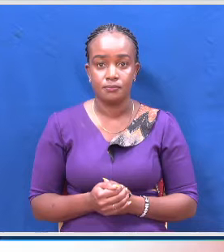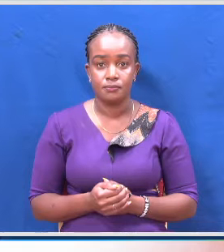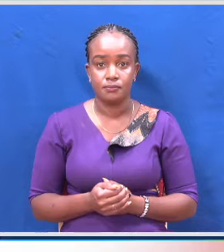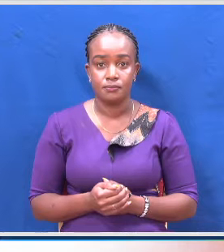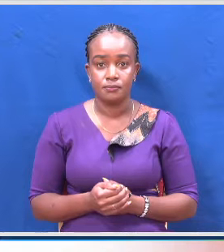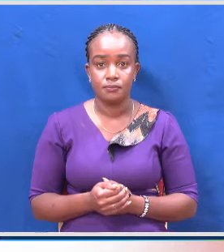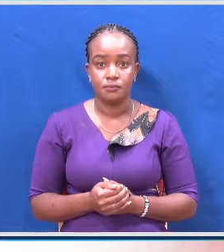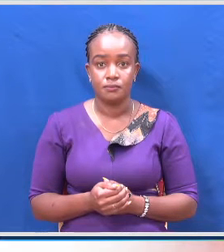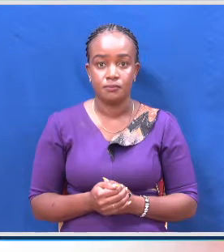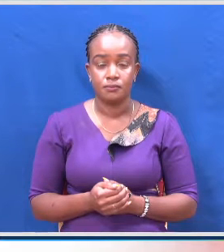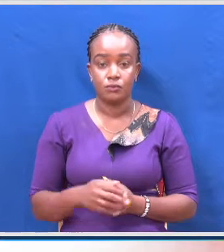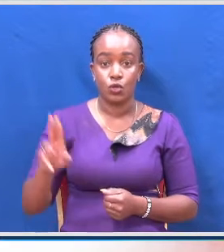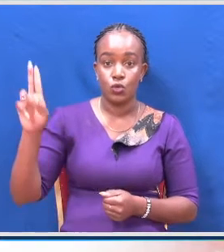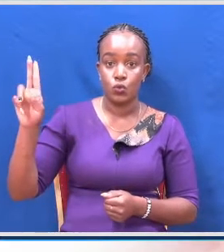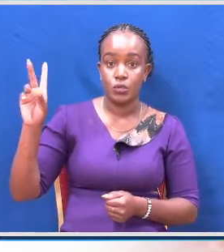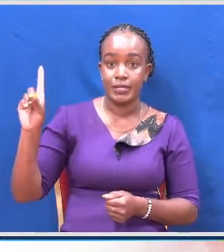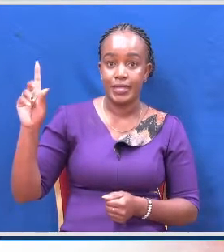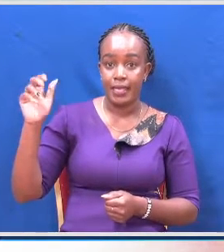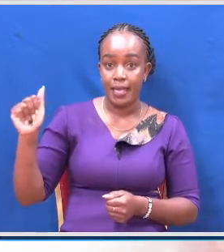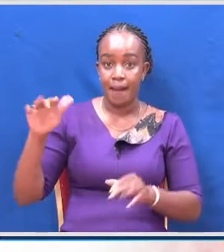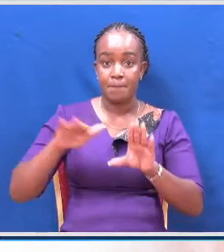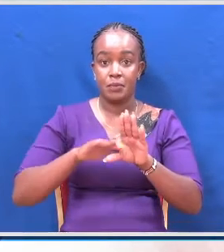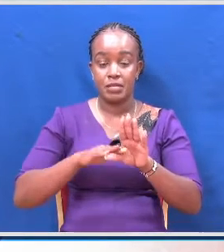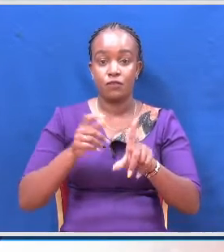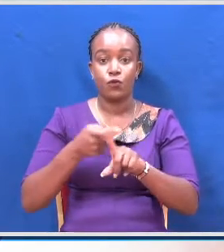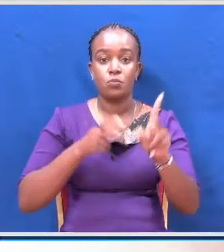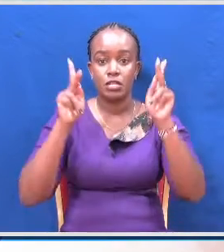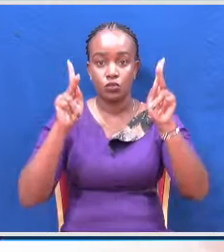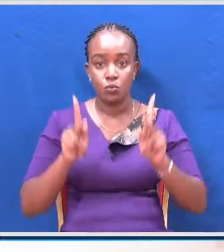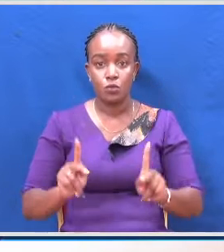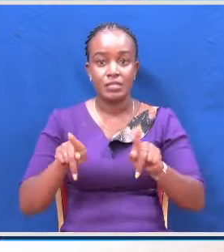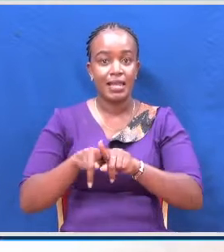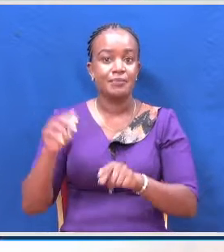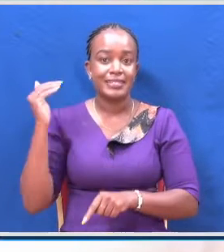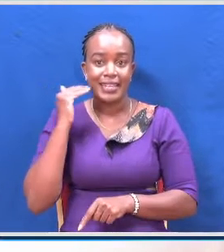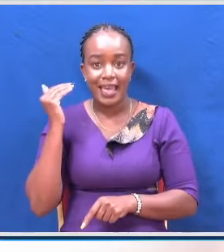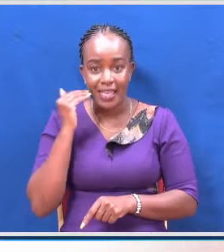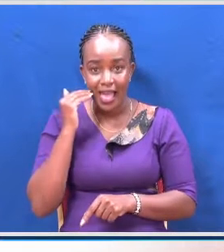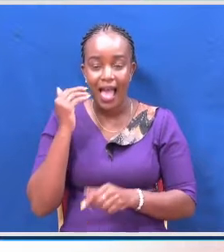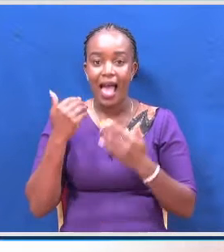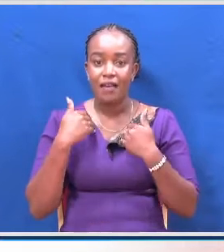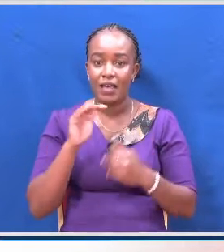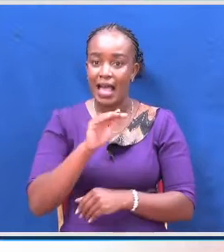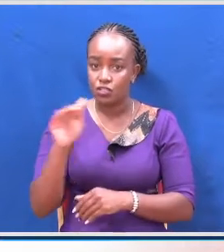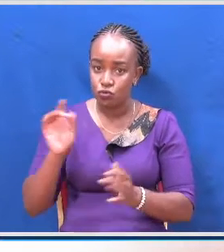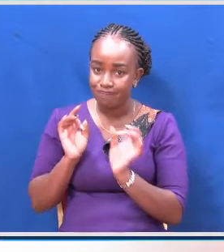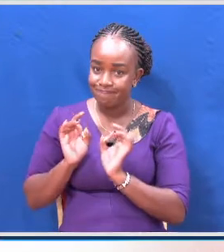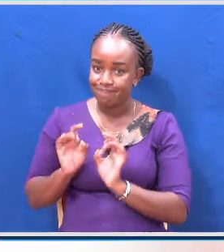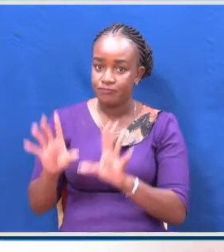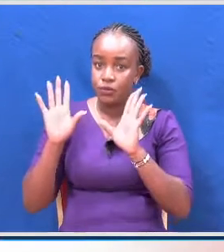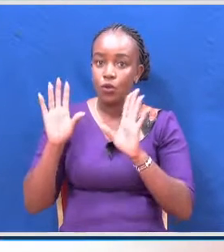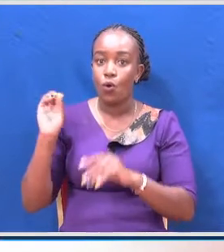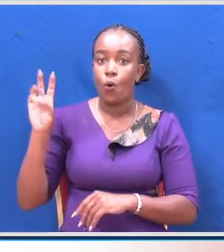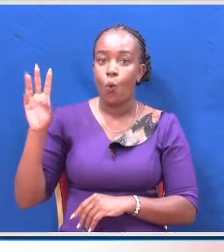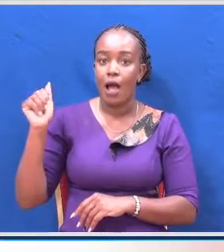Now, a section of UDA members from Kisumu and Siaya counties have demanded for the removal of Eliud Owalo as their Nyanza